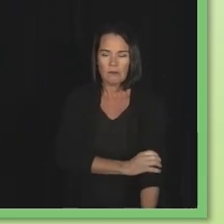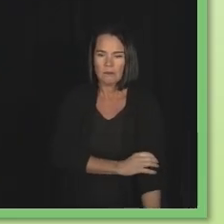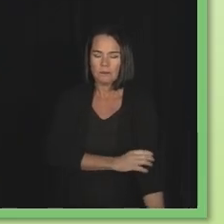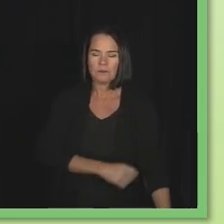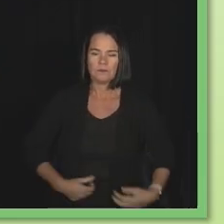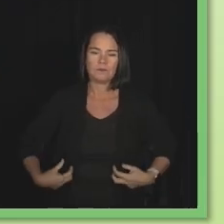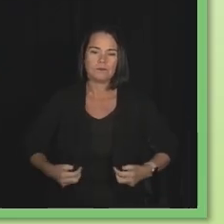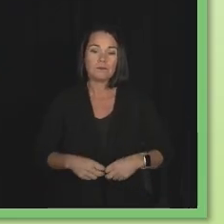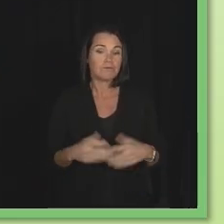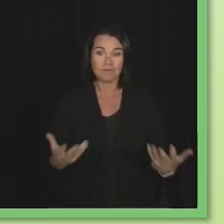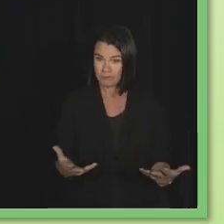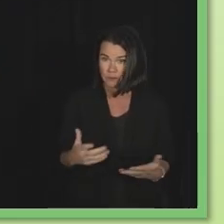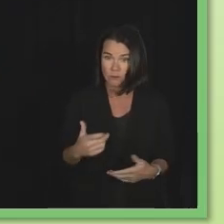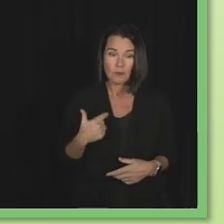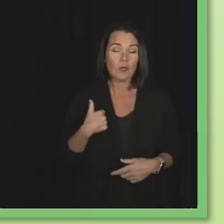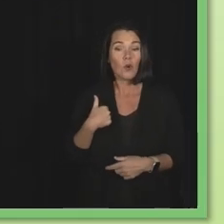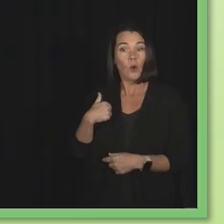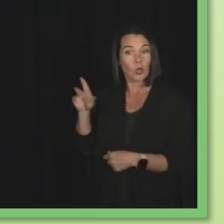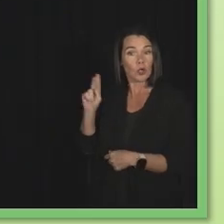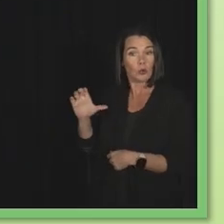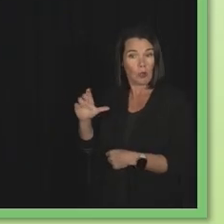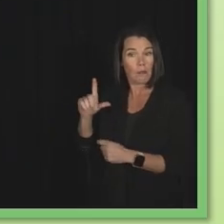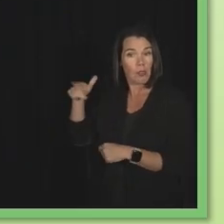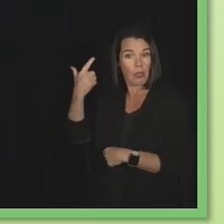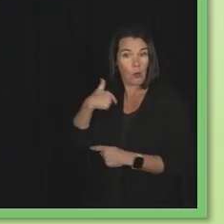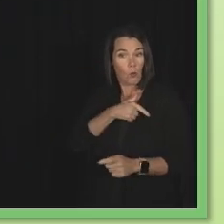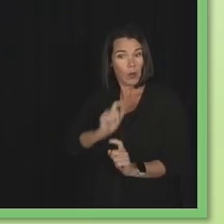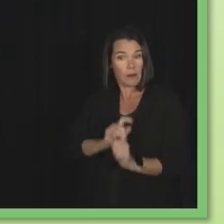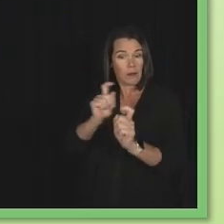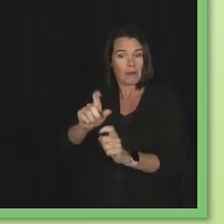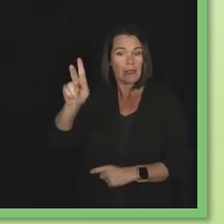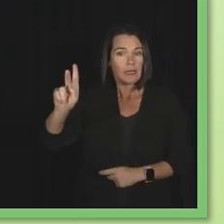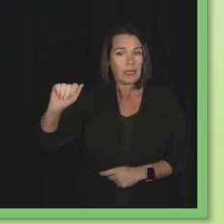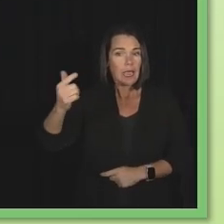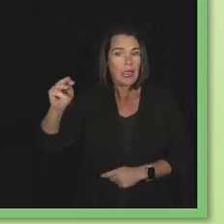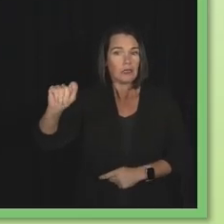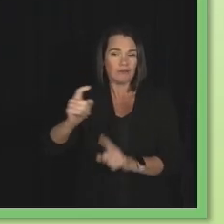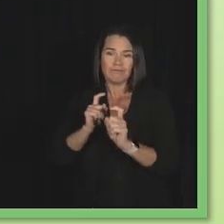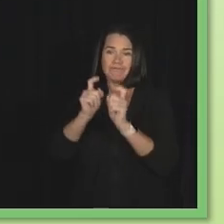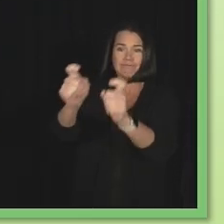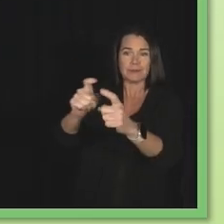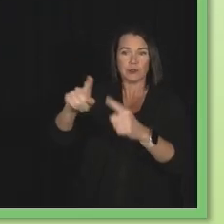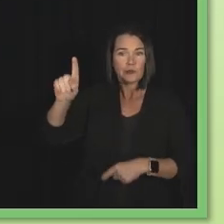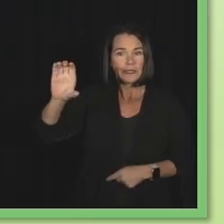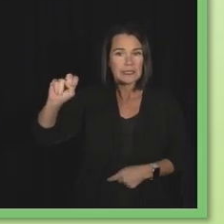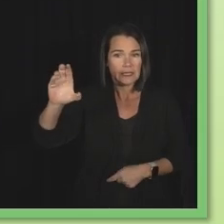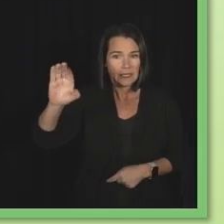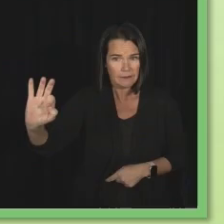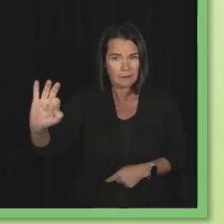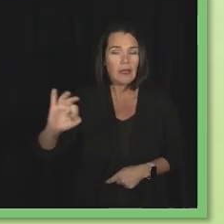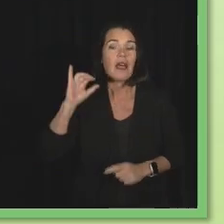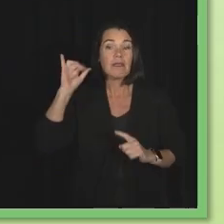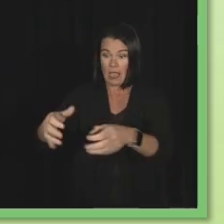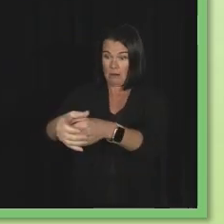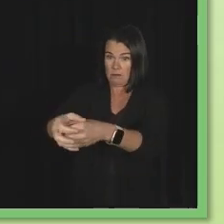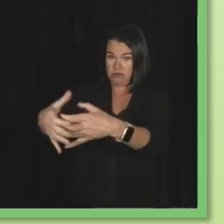To help with this, at KubeCon London, we donated the kagent project to the CNCF, and that community has